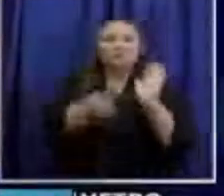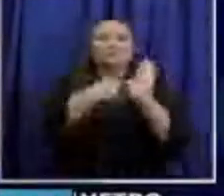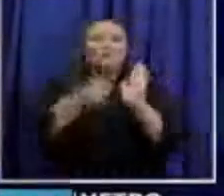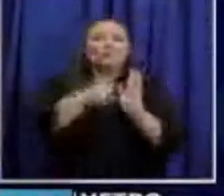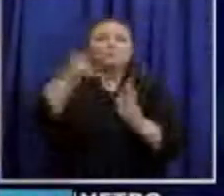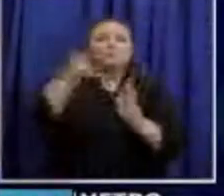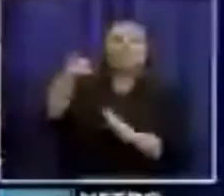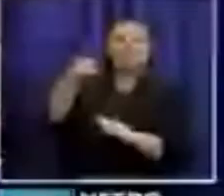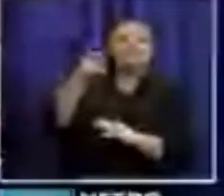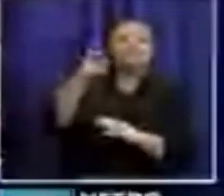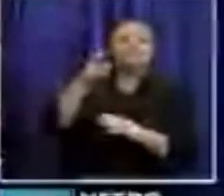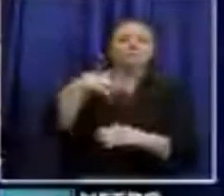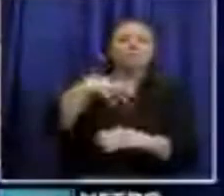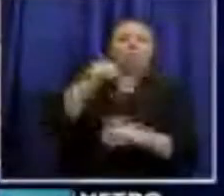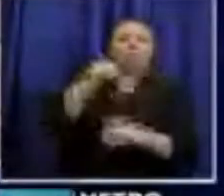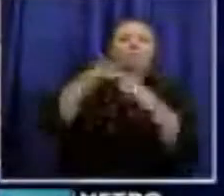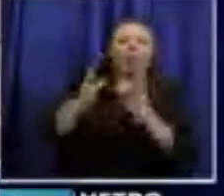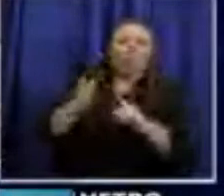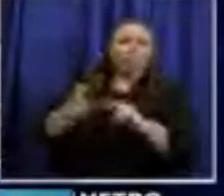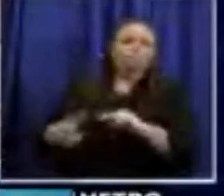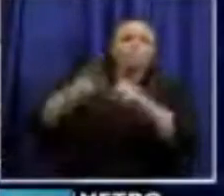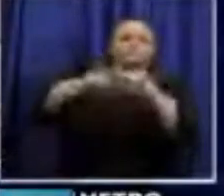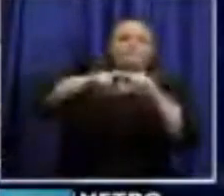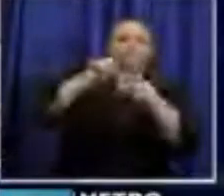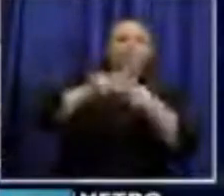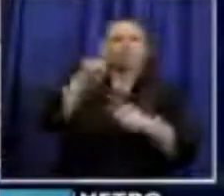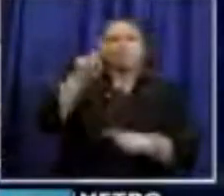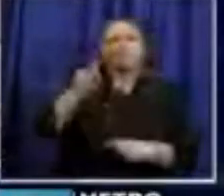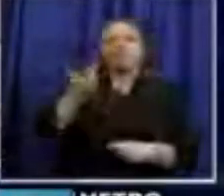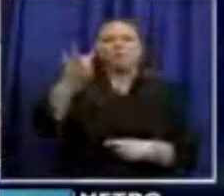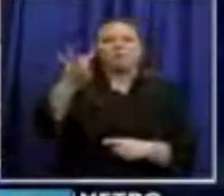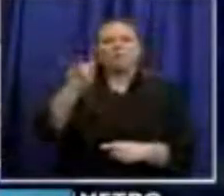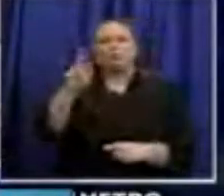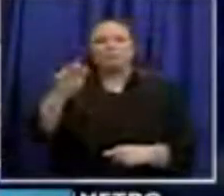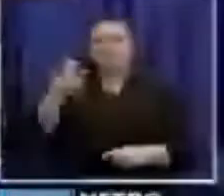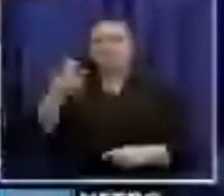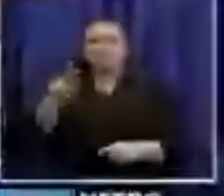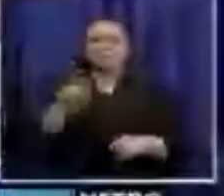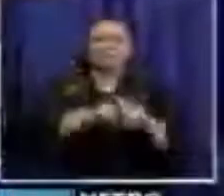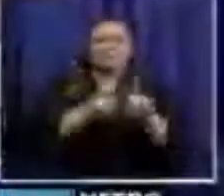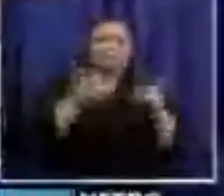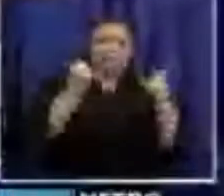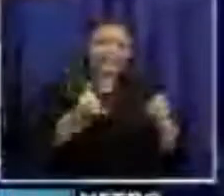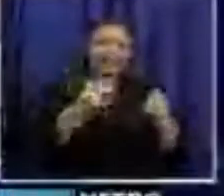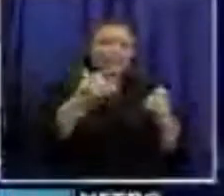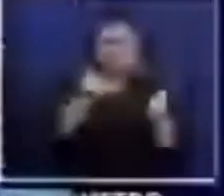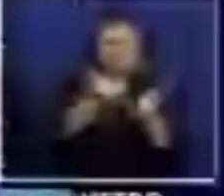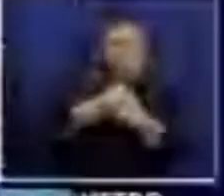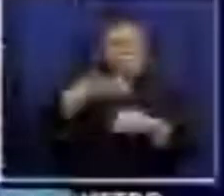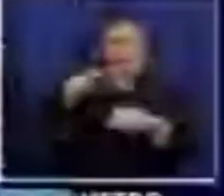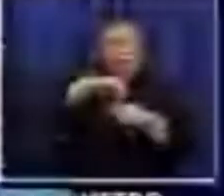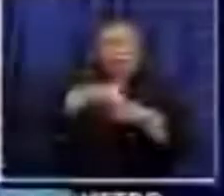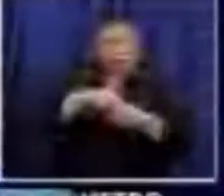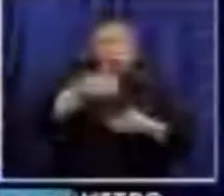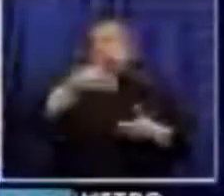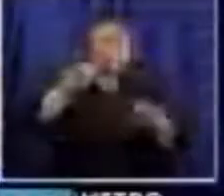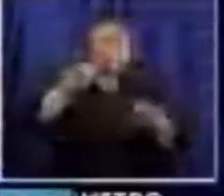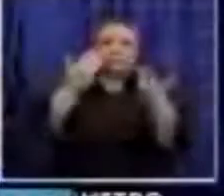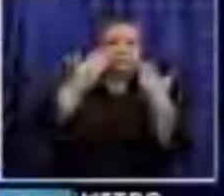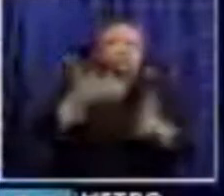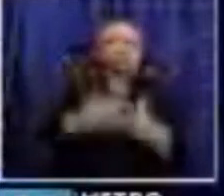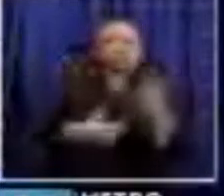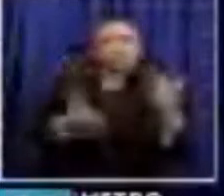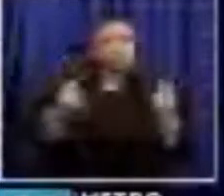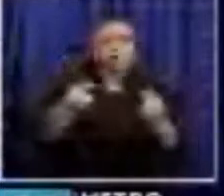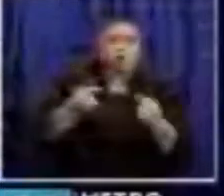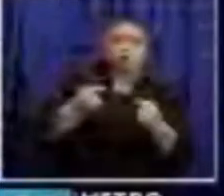trillion. But now with the uncertainty of the election, Secretary Mnuchin hasn't really even been in